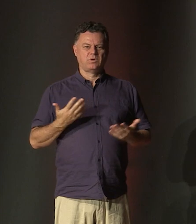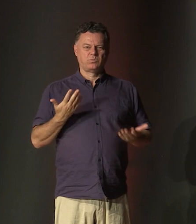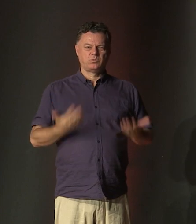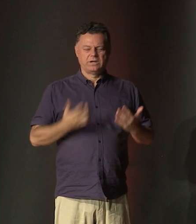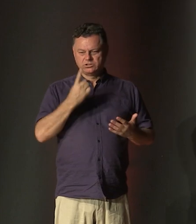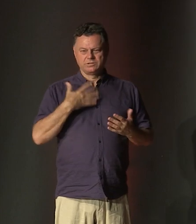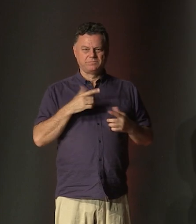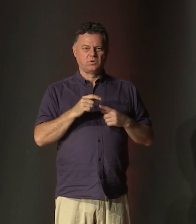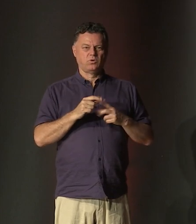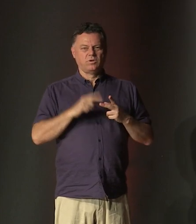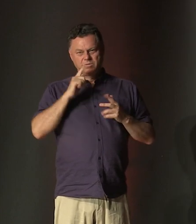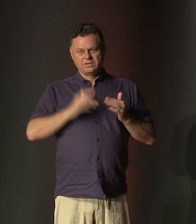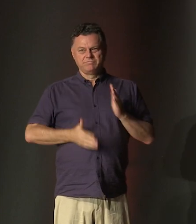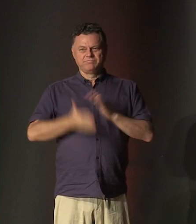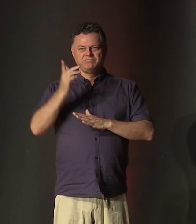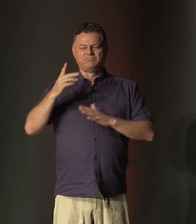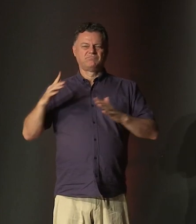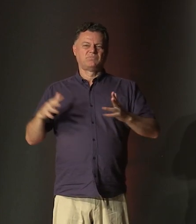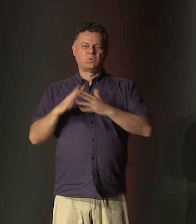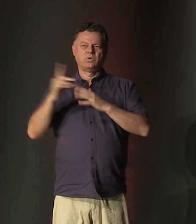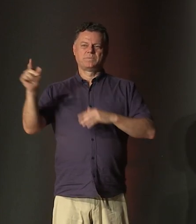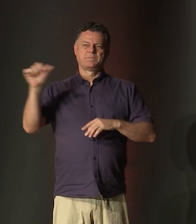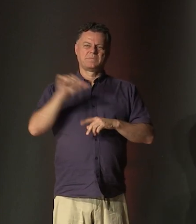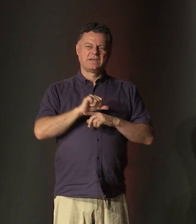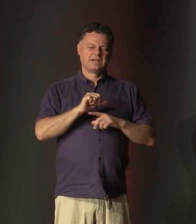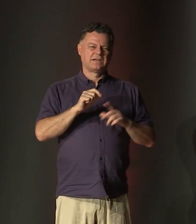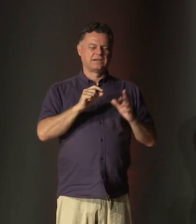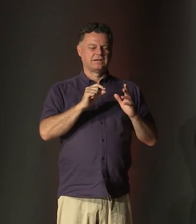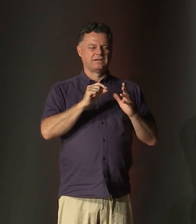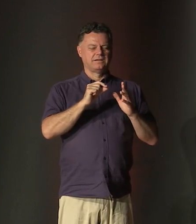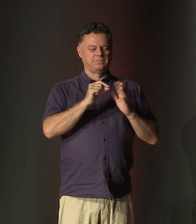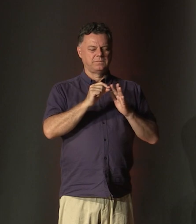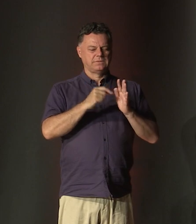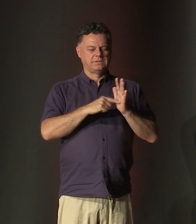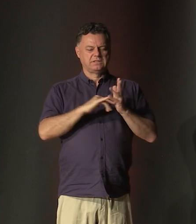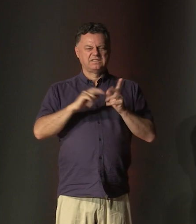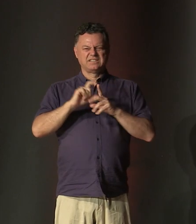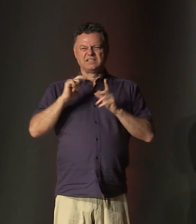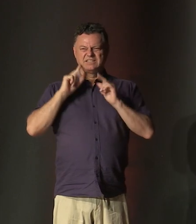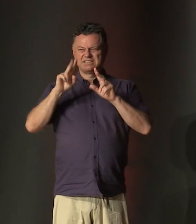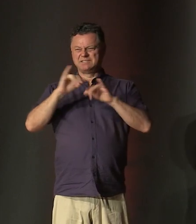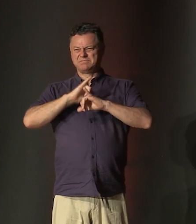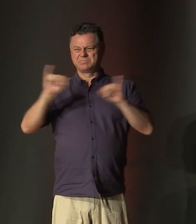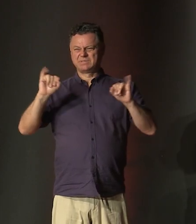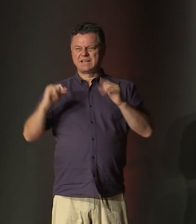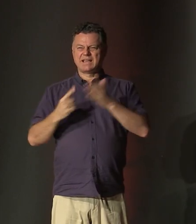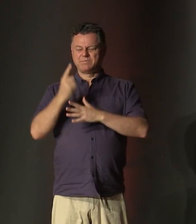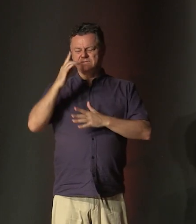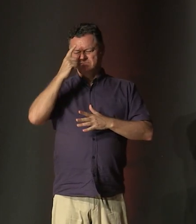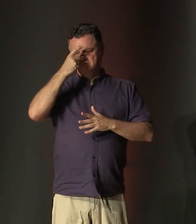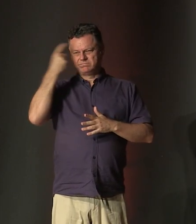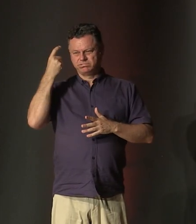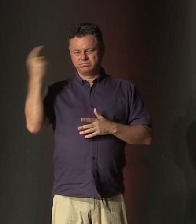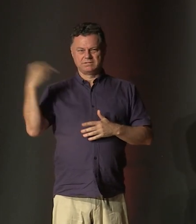with post-traumatic stress disorder, and people recovering from the traumatic effects of childhood